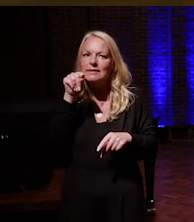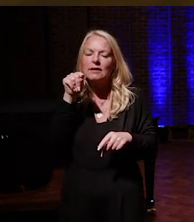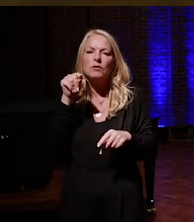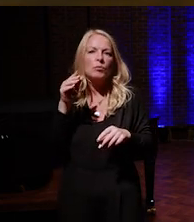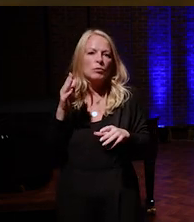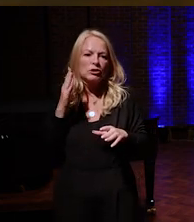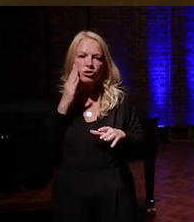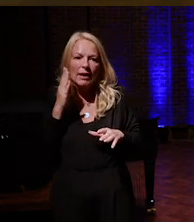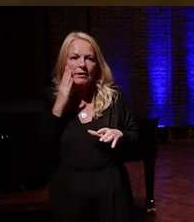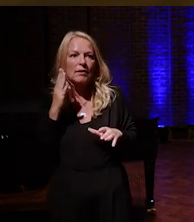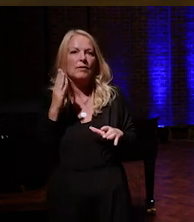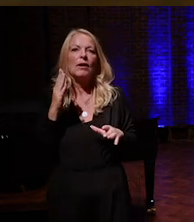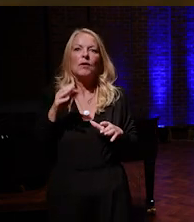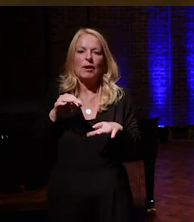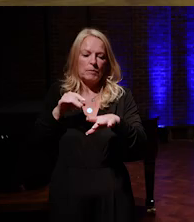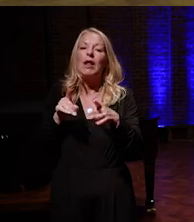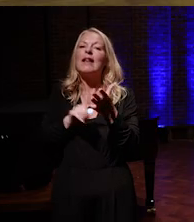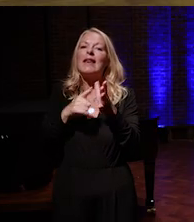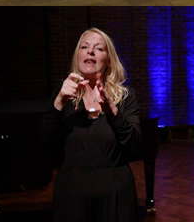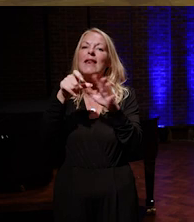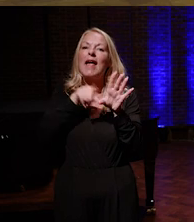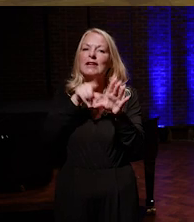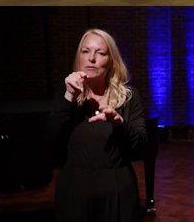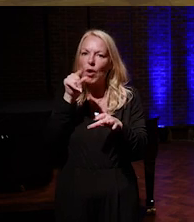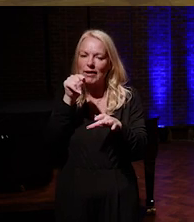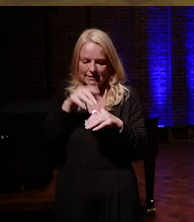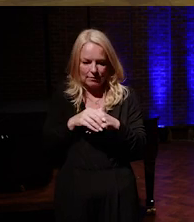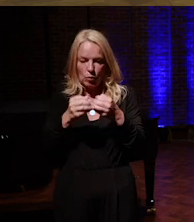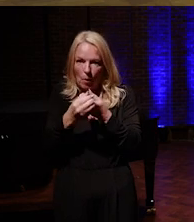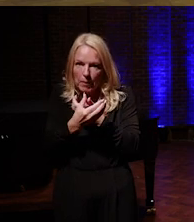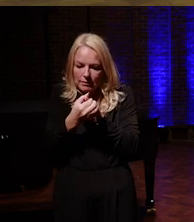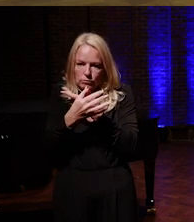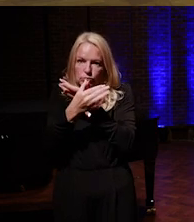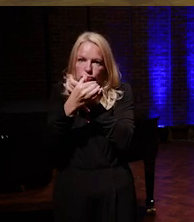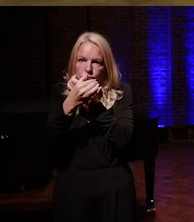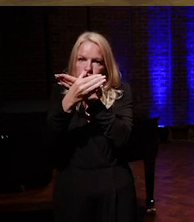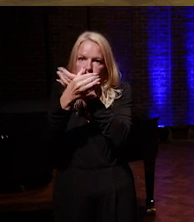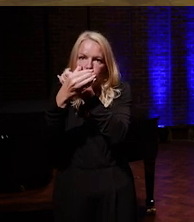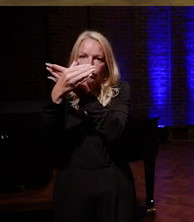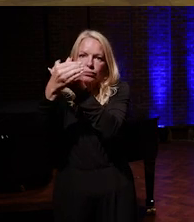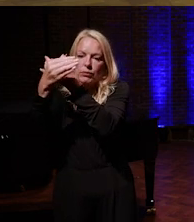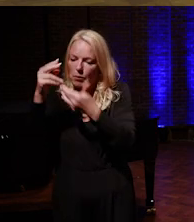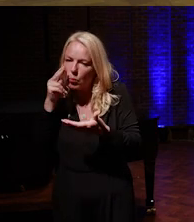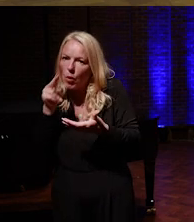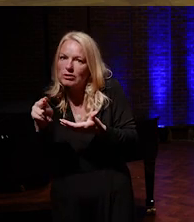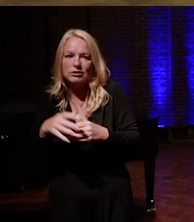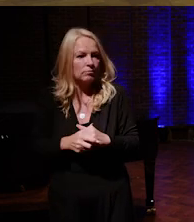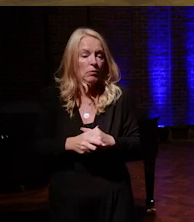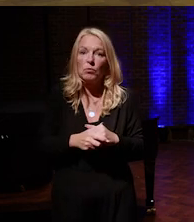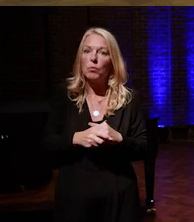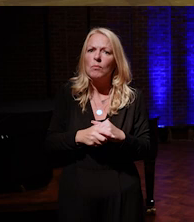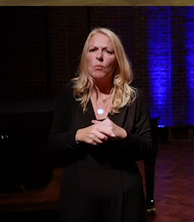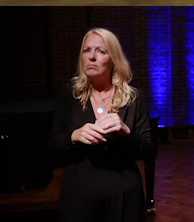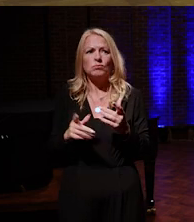you can pick them up, hold them up to your face, and watch as open their wings and they fly away. What's the worst that can happen?